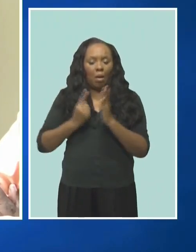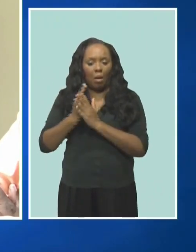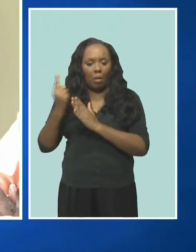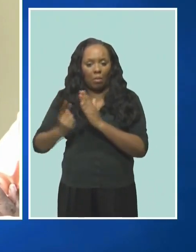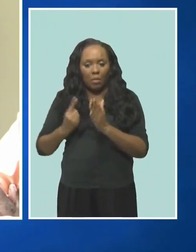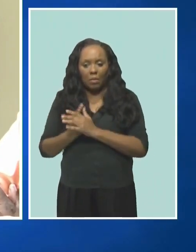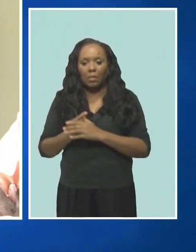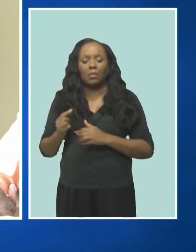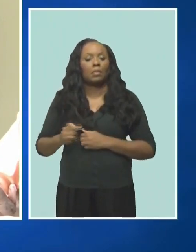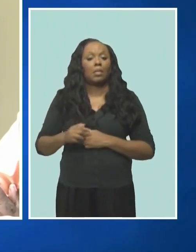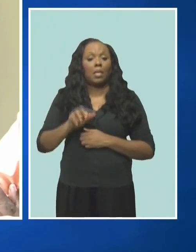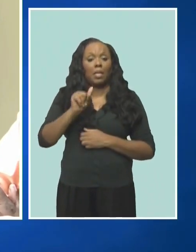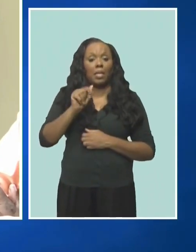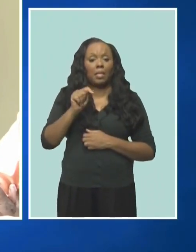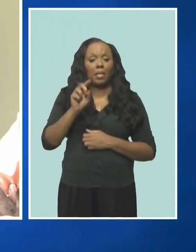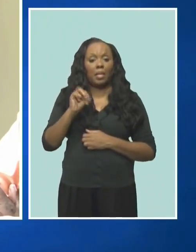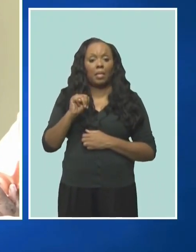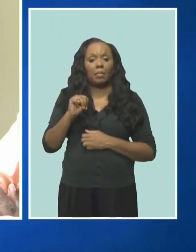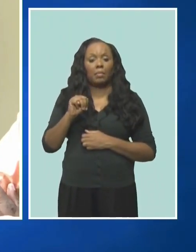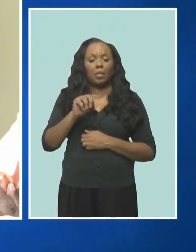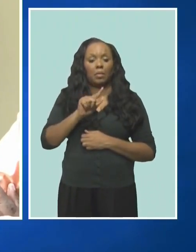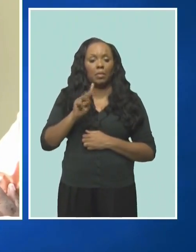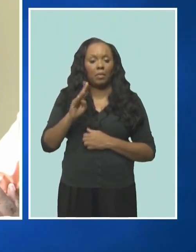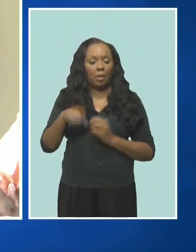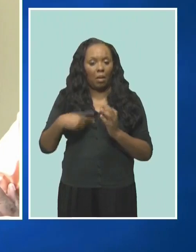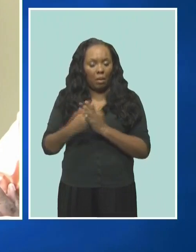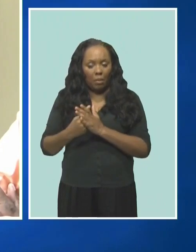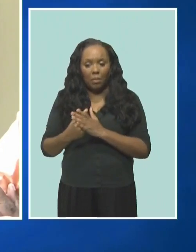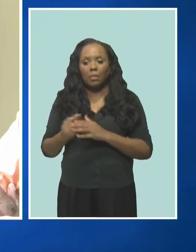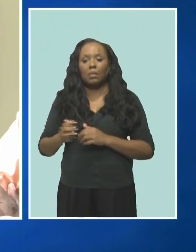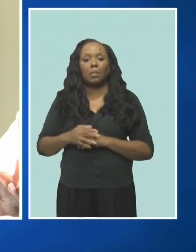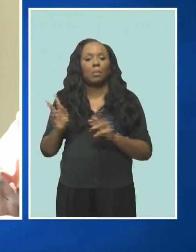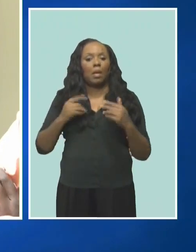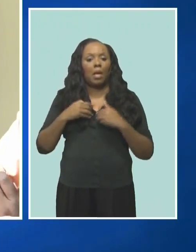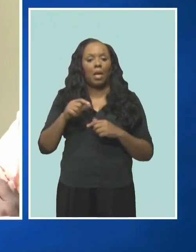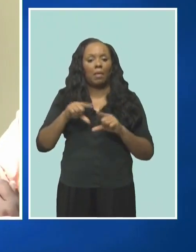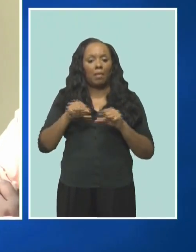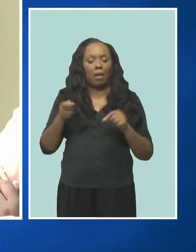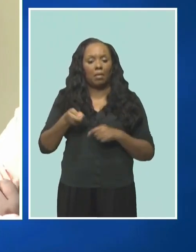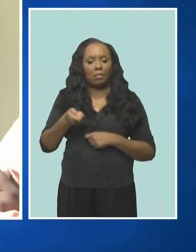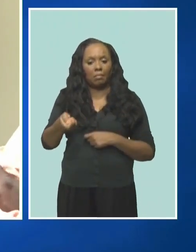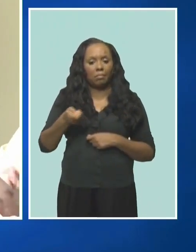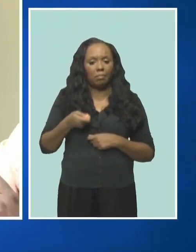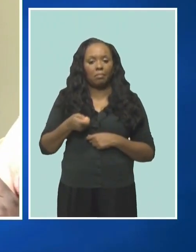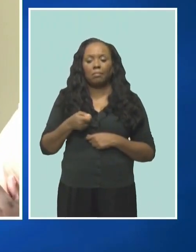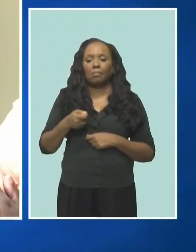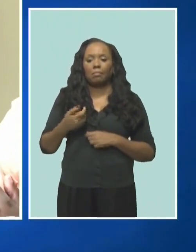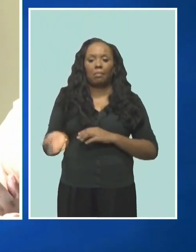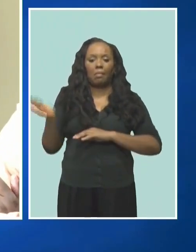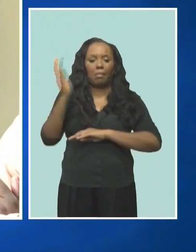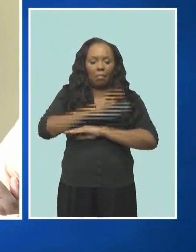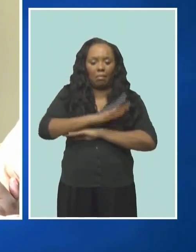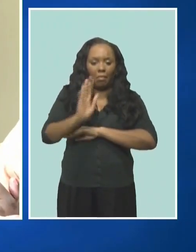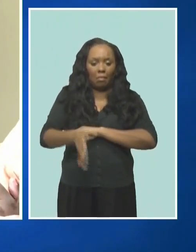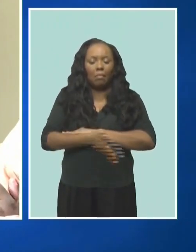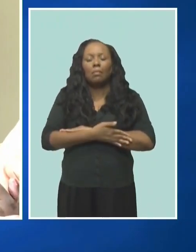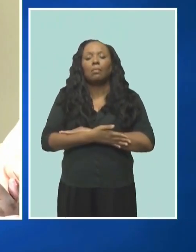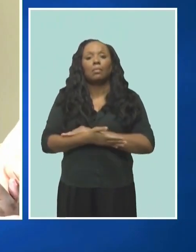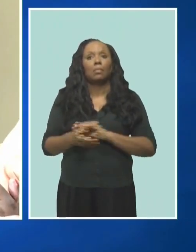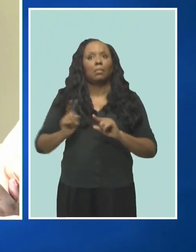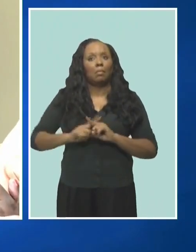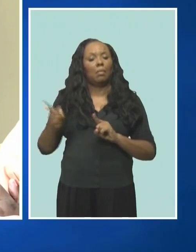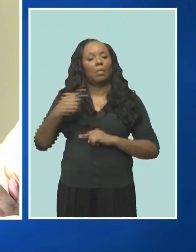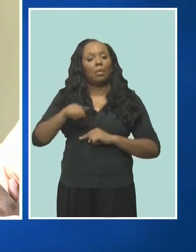with 24-hour access. Those with cards will still be able to do transactions with cards 24/7, no matter where they are. This is just